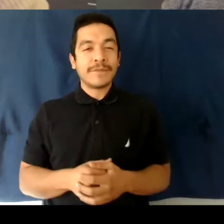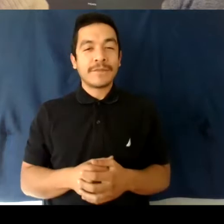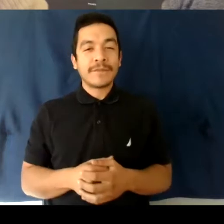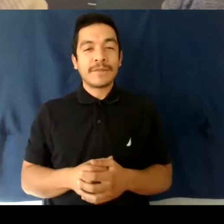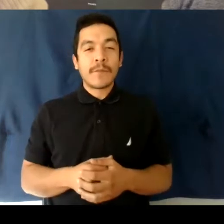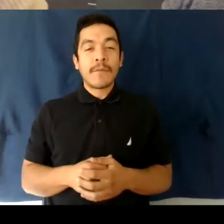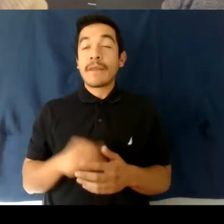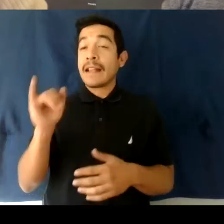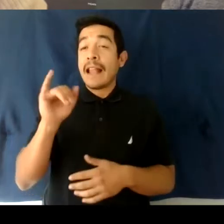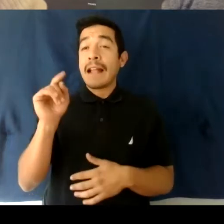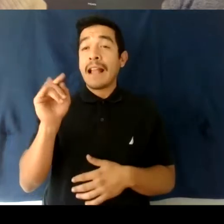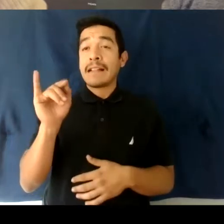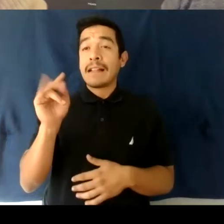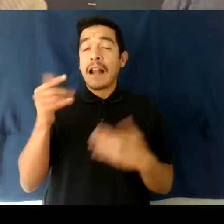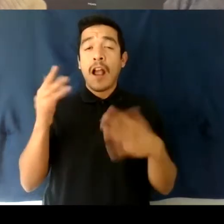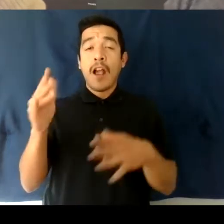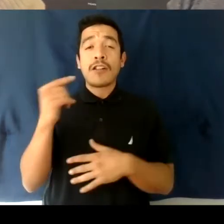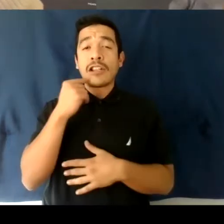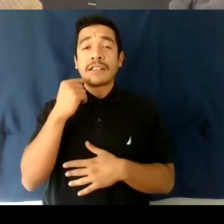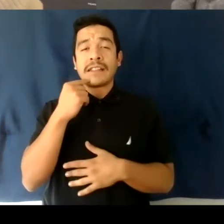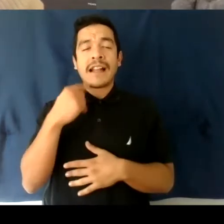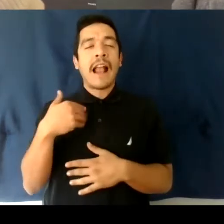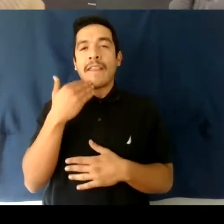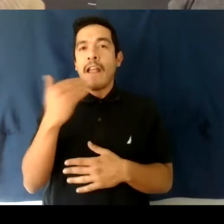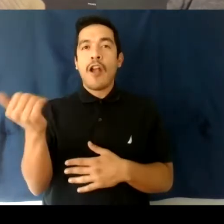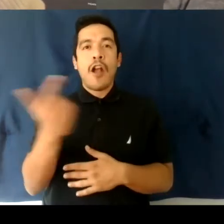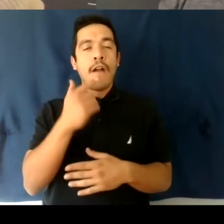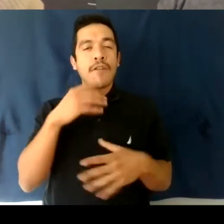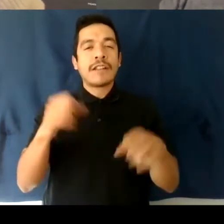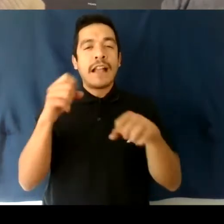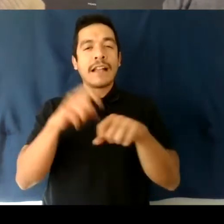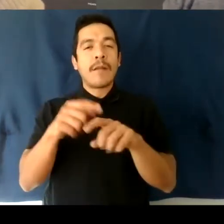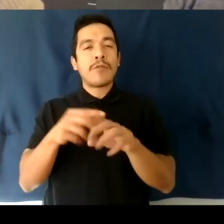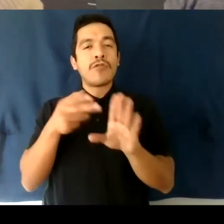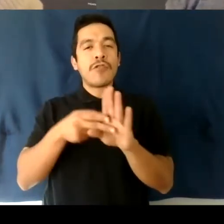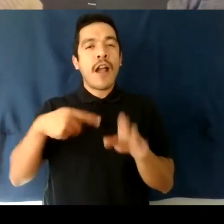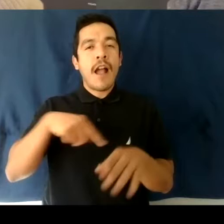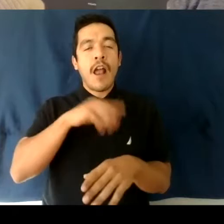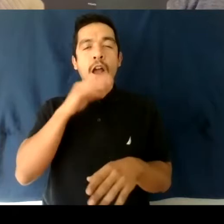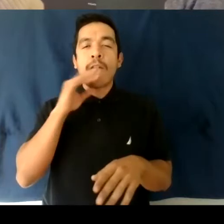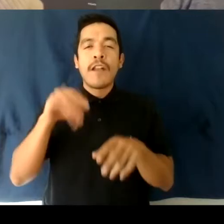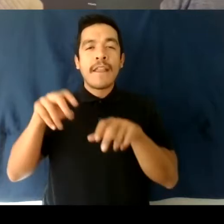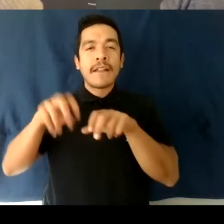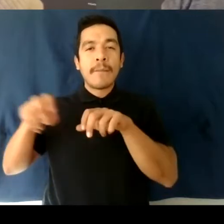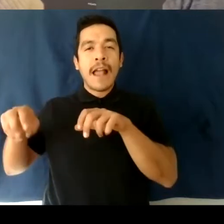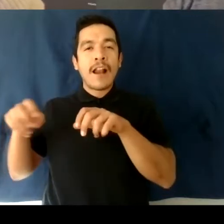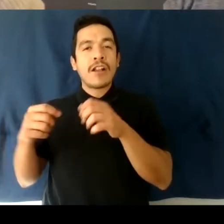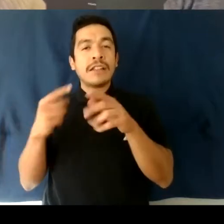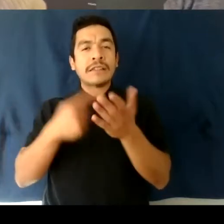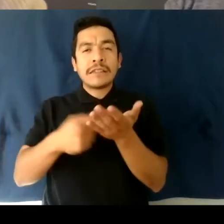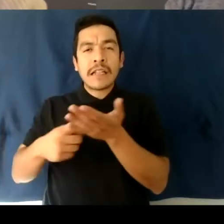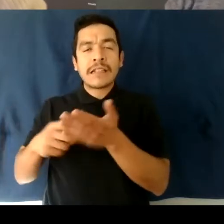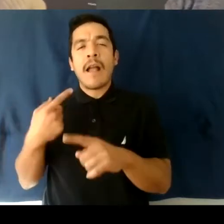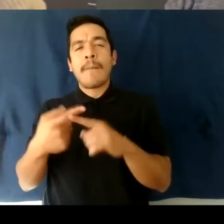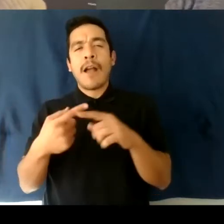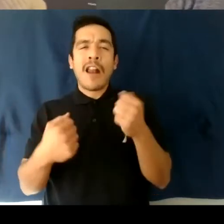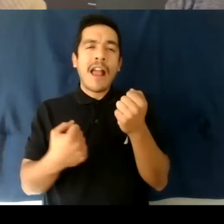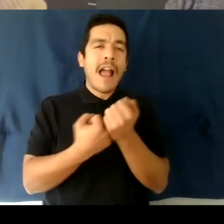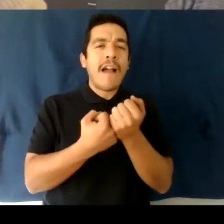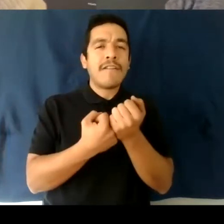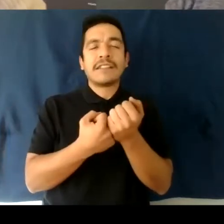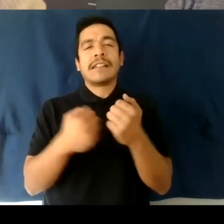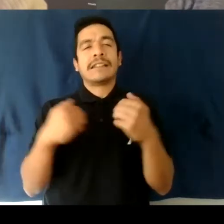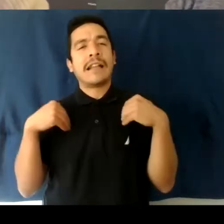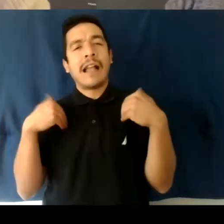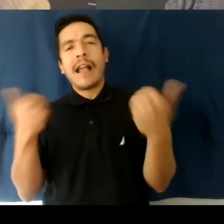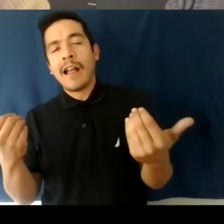Tatiana mentioned, thank you all for taking the time today to join us for this panel discussion about advocacy burnout. What is it? How do